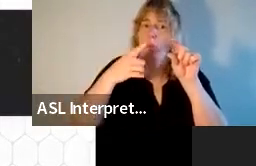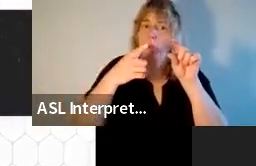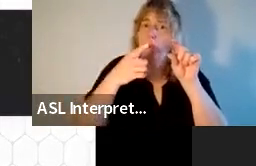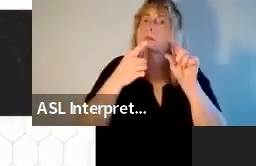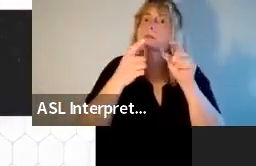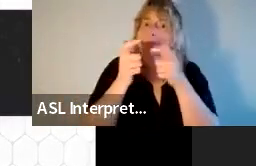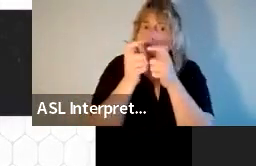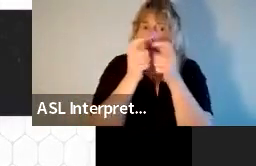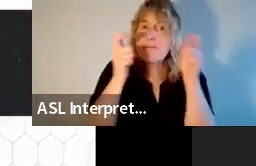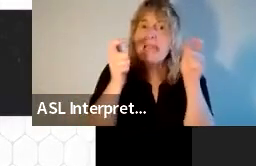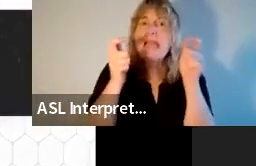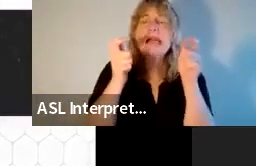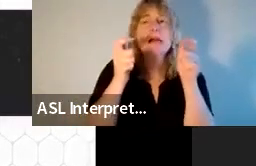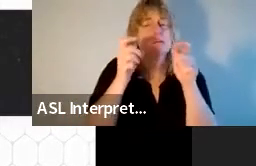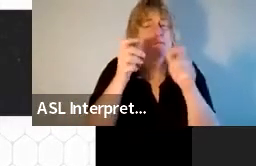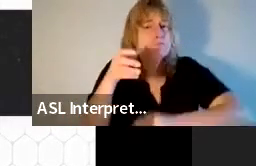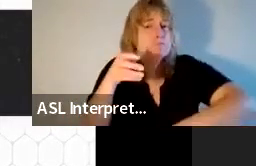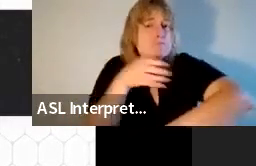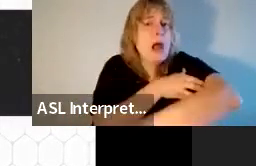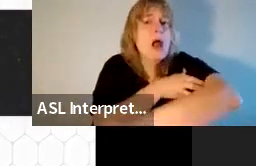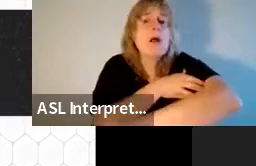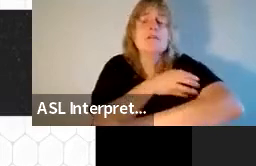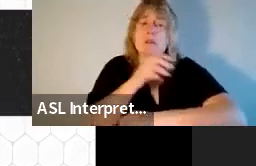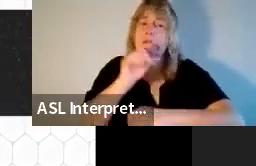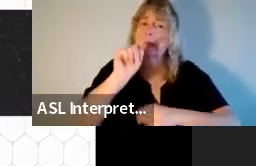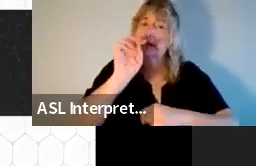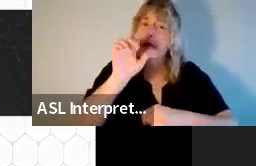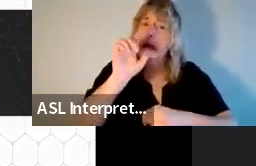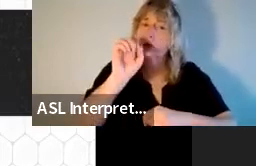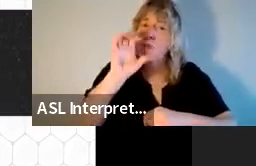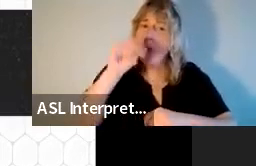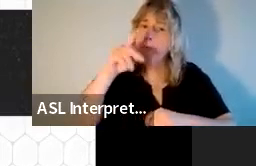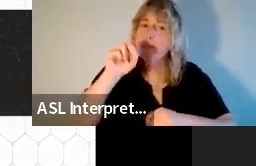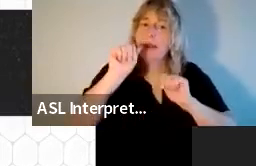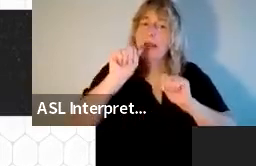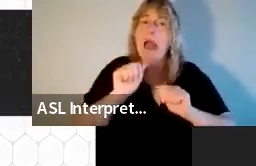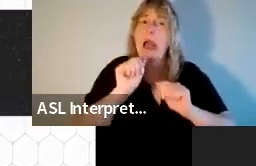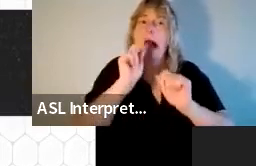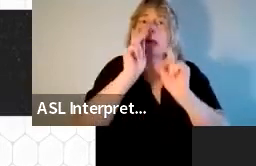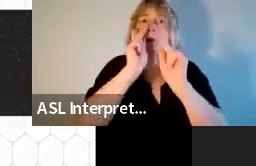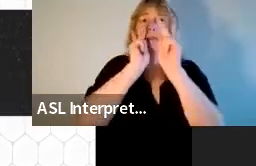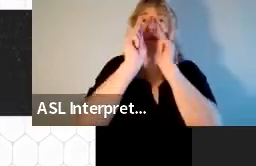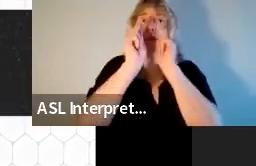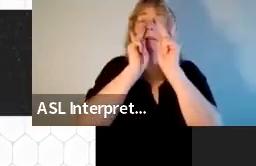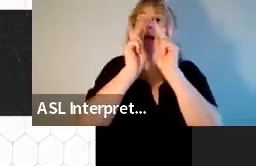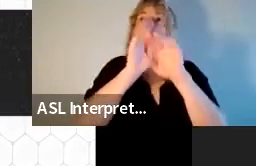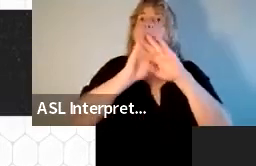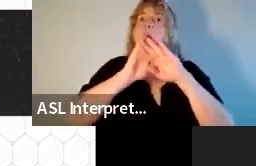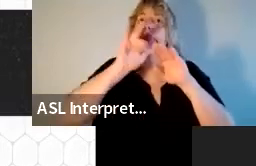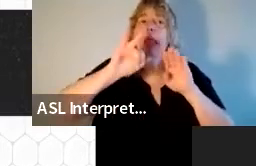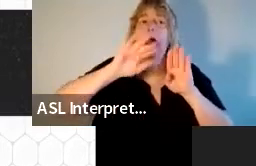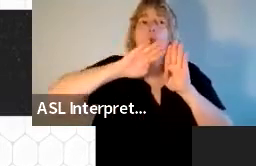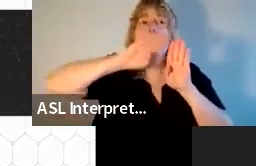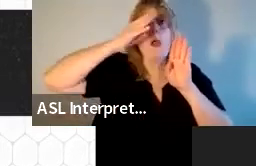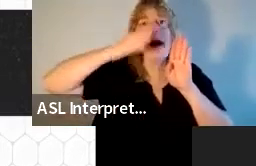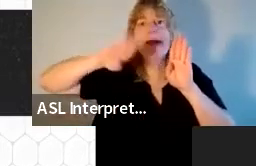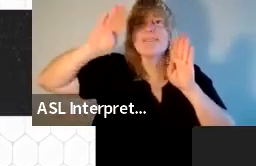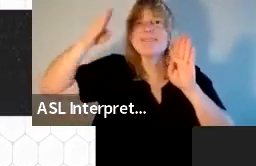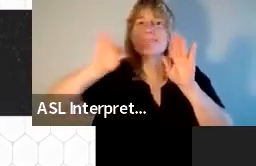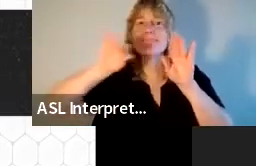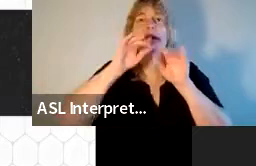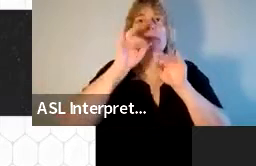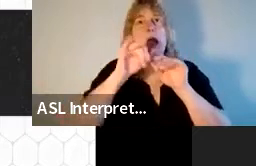powerful space telescope that primarily works at the wavelengths that we can see with our human eye. The James Webb